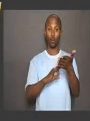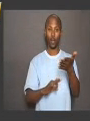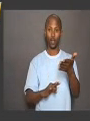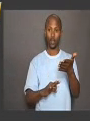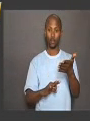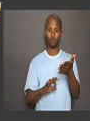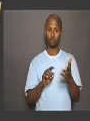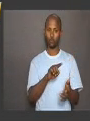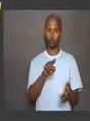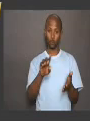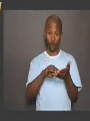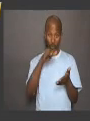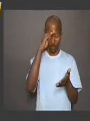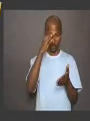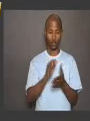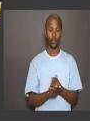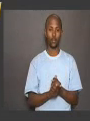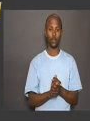learned.